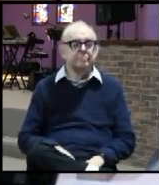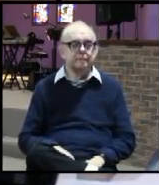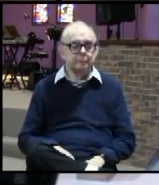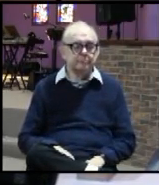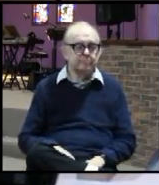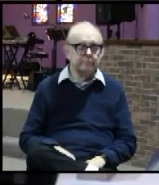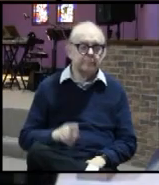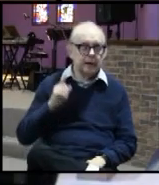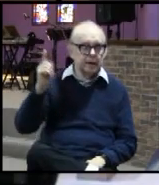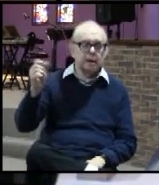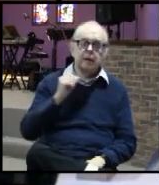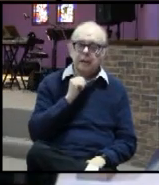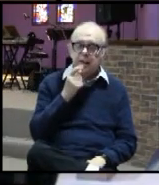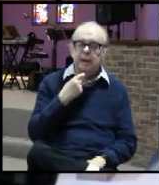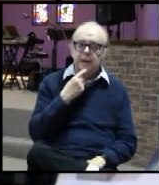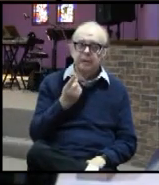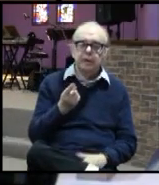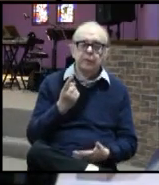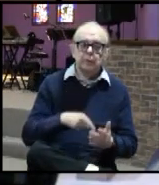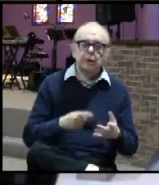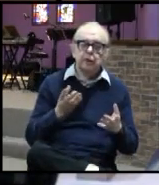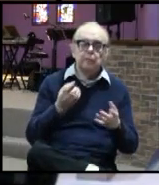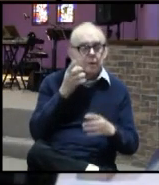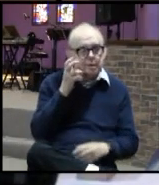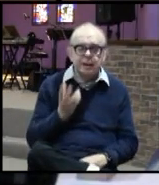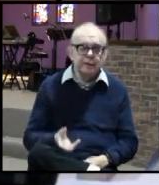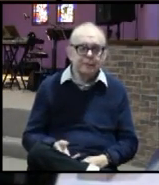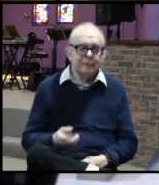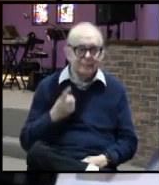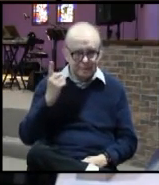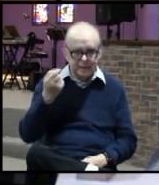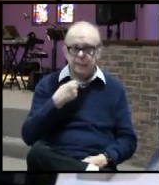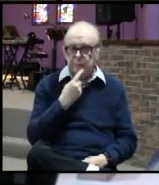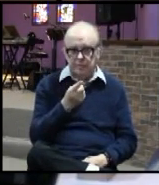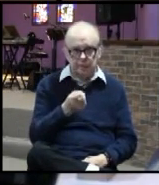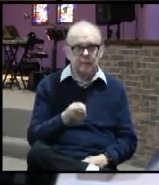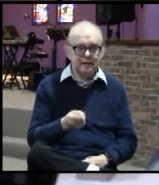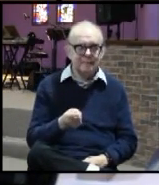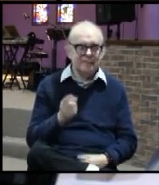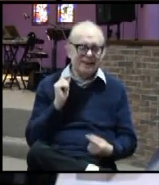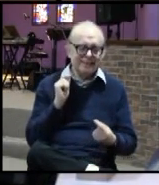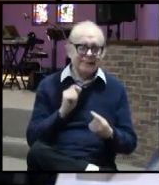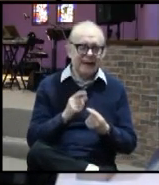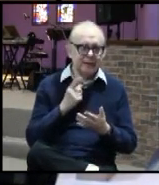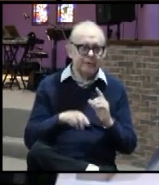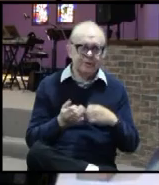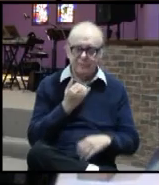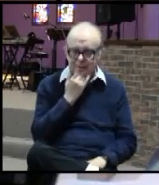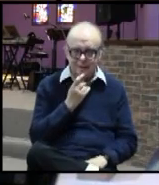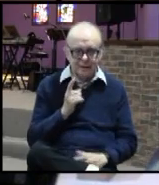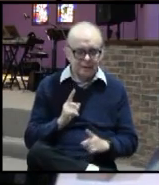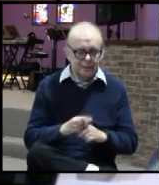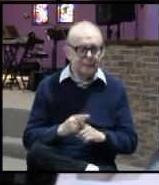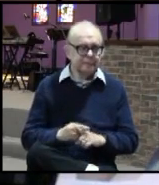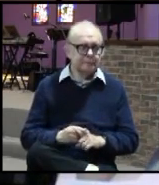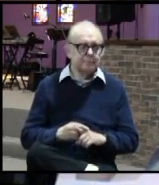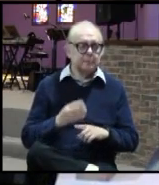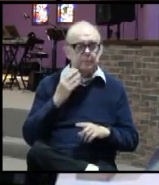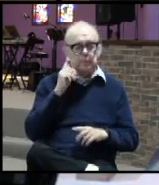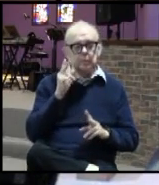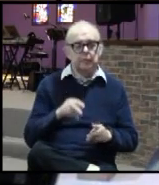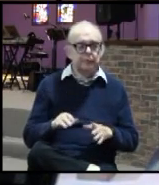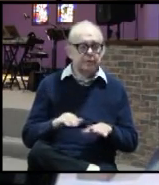He will not tell you what you want to hear. He will tell you that. You see, there's only one person that I know that can do